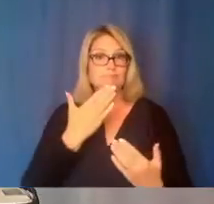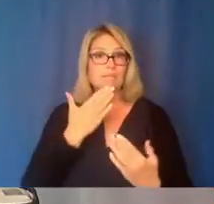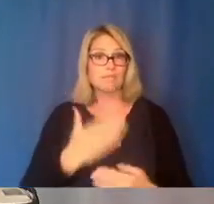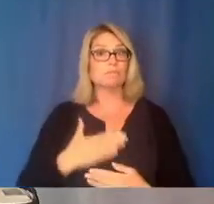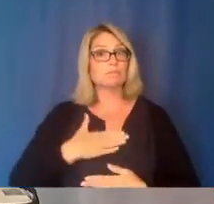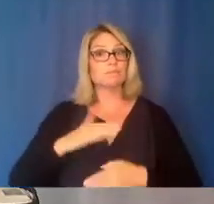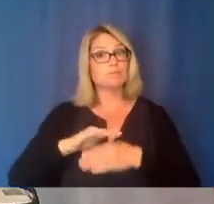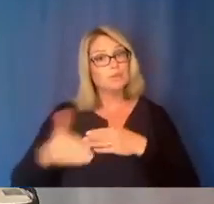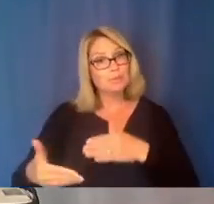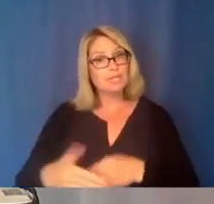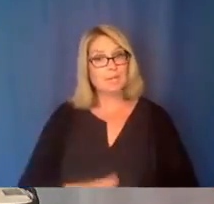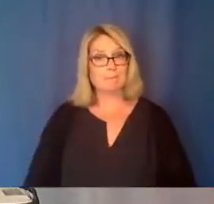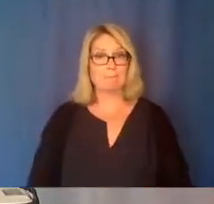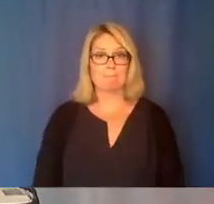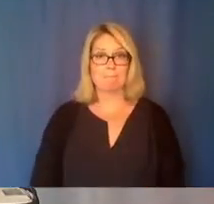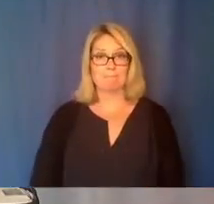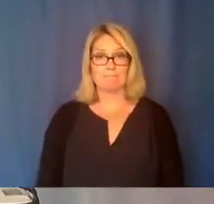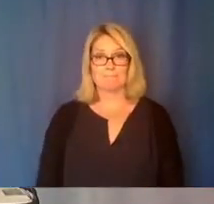weekend.